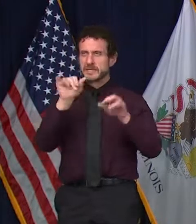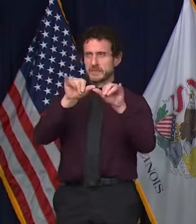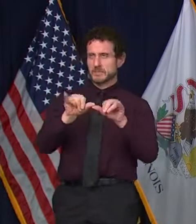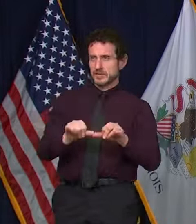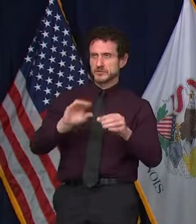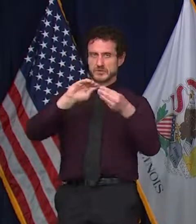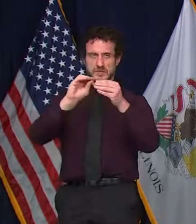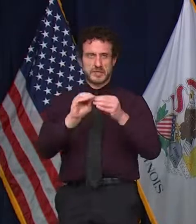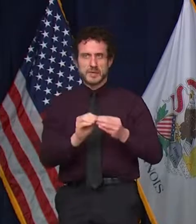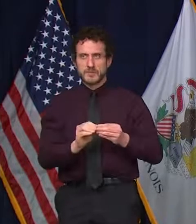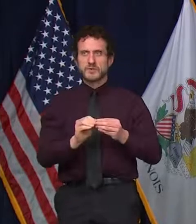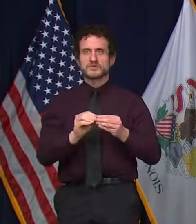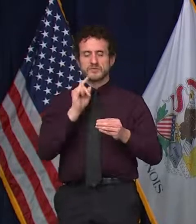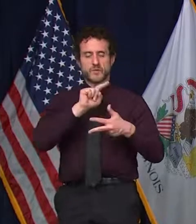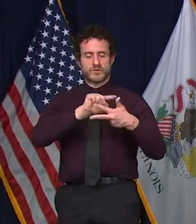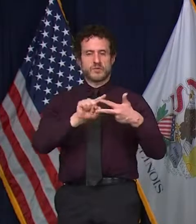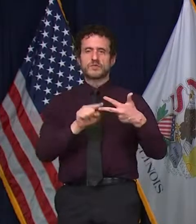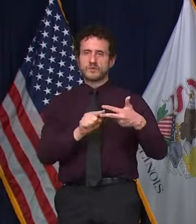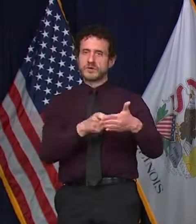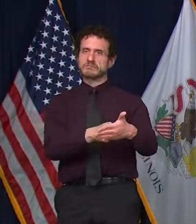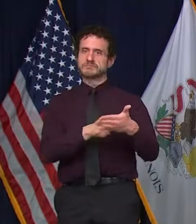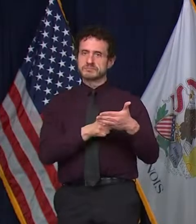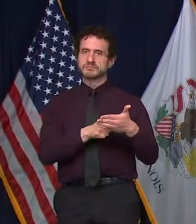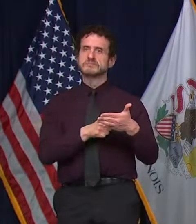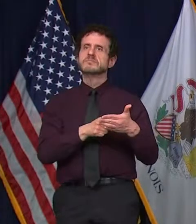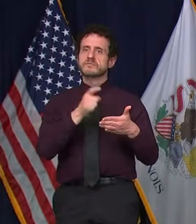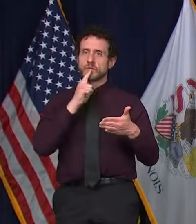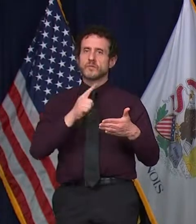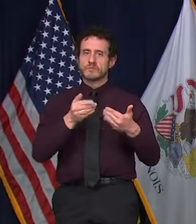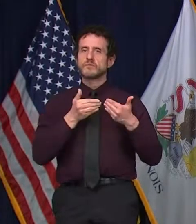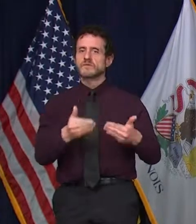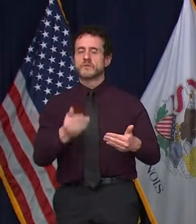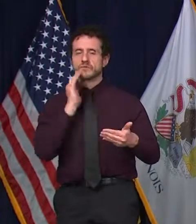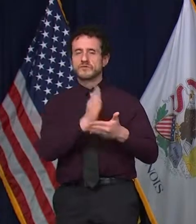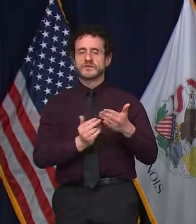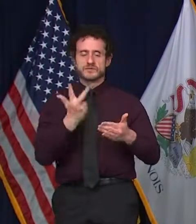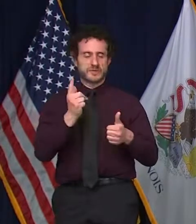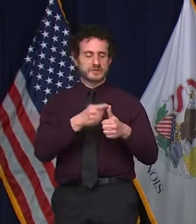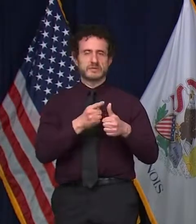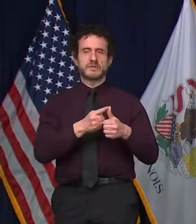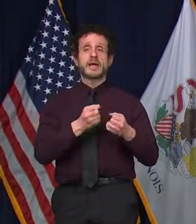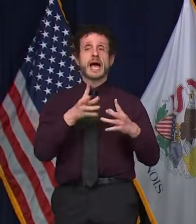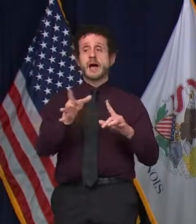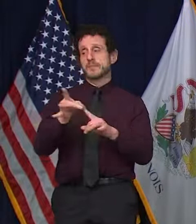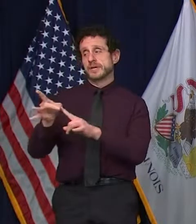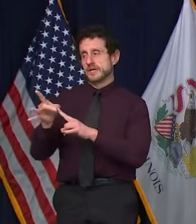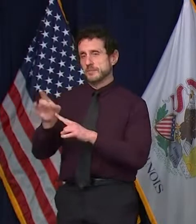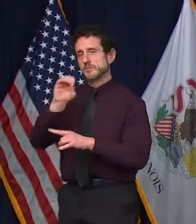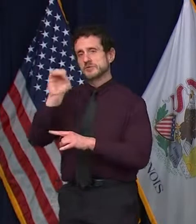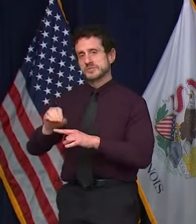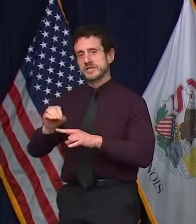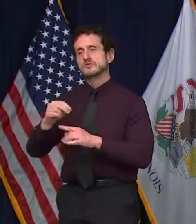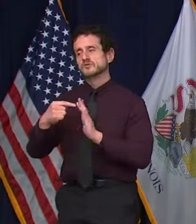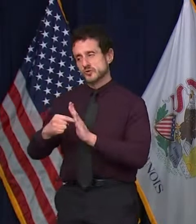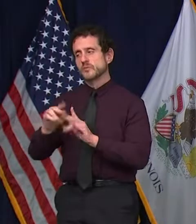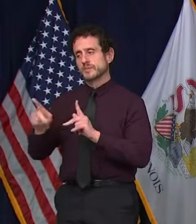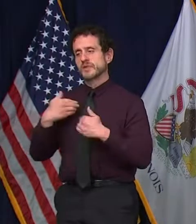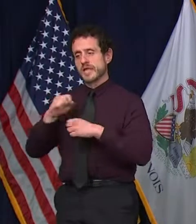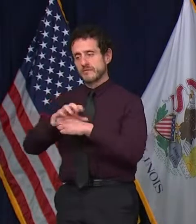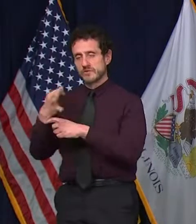the 3 metrics necessary to move forward: positivity rate below 20%,